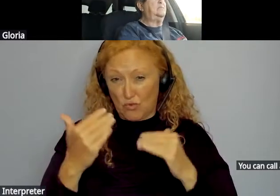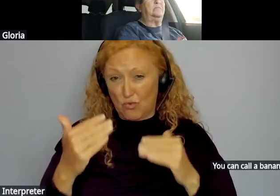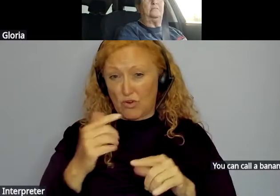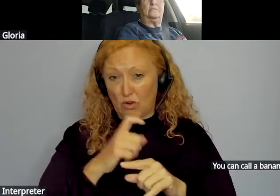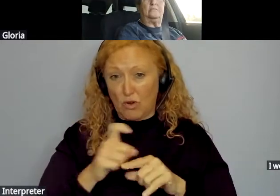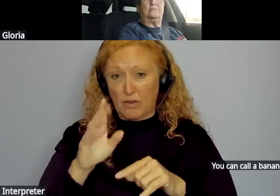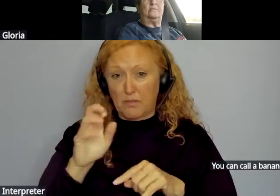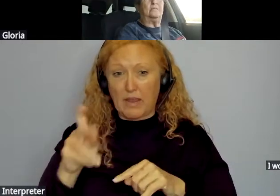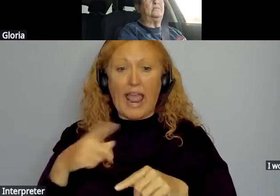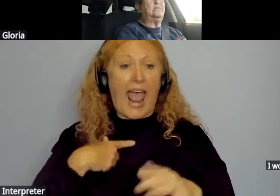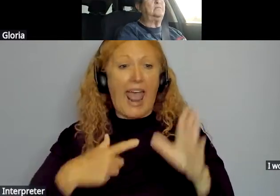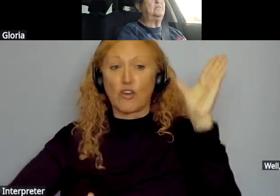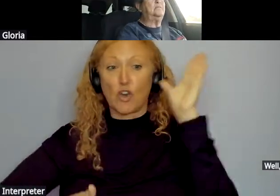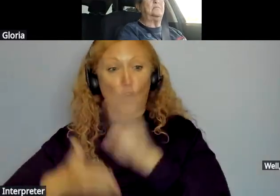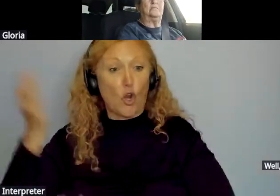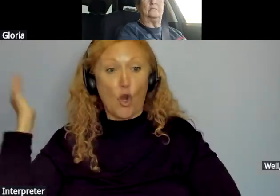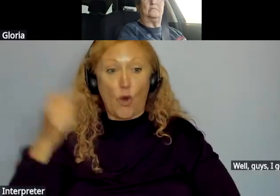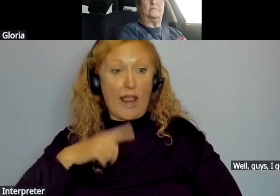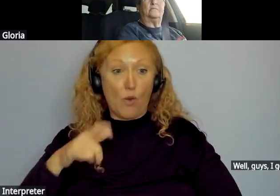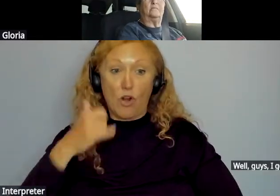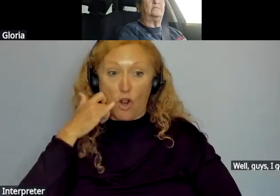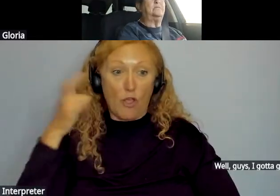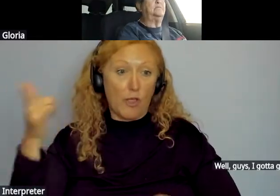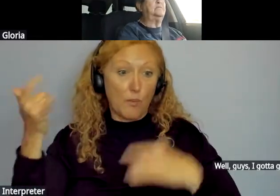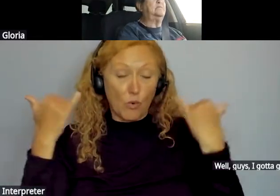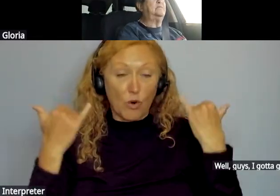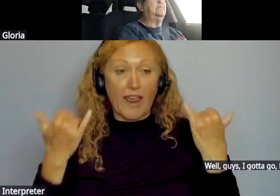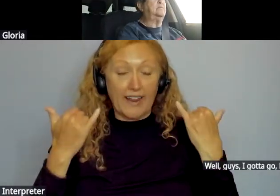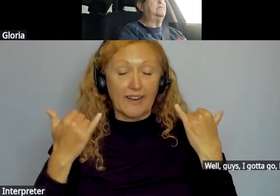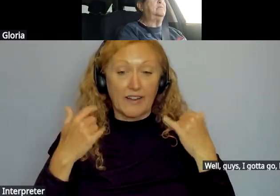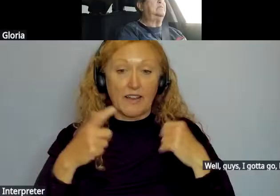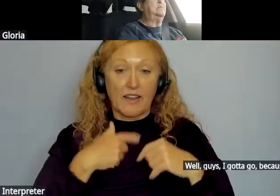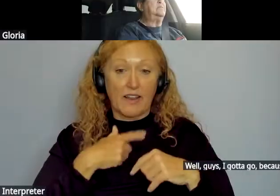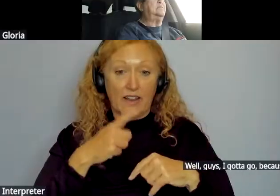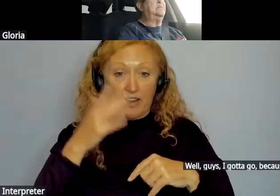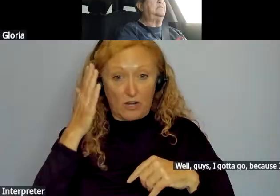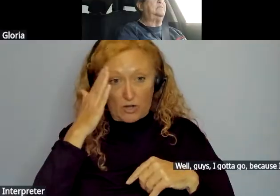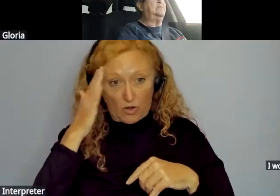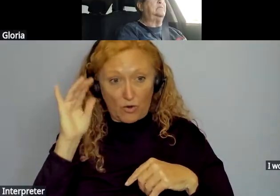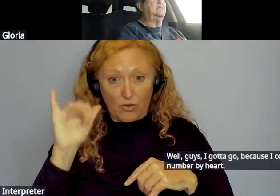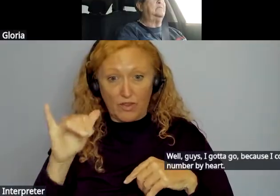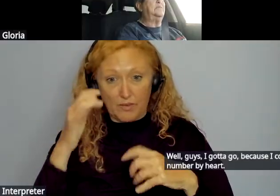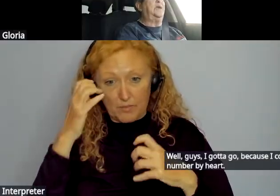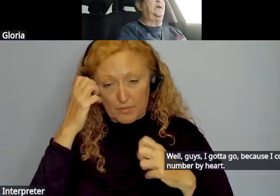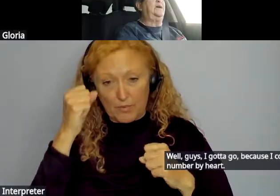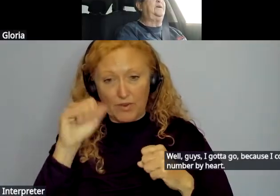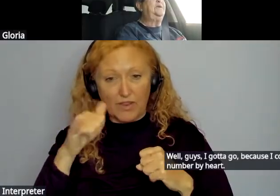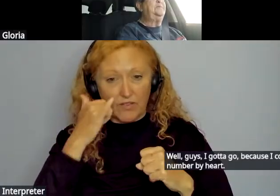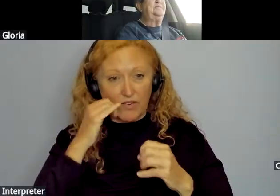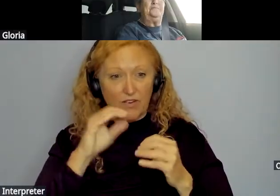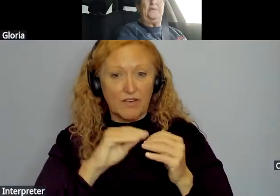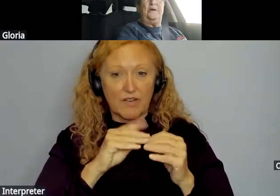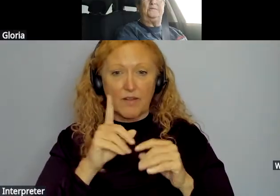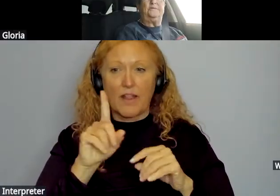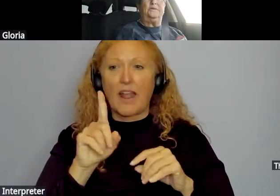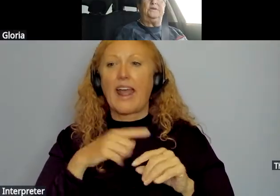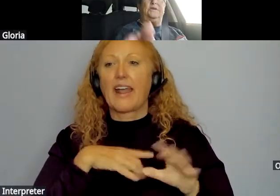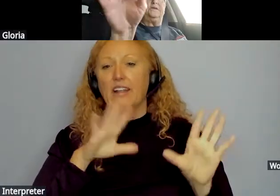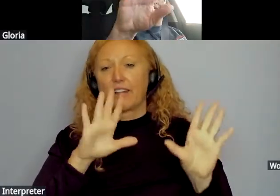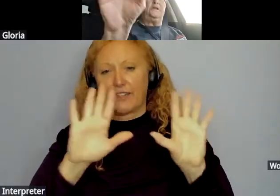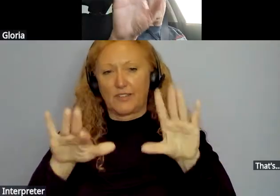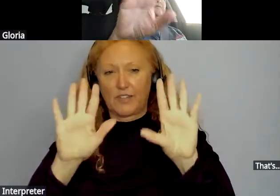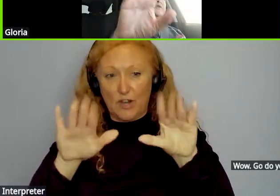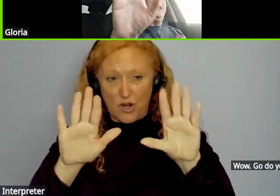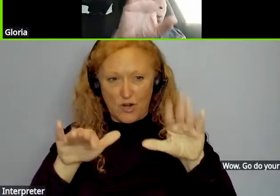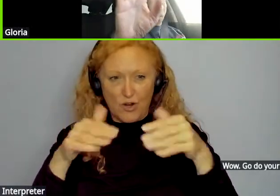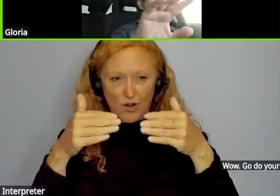Well, guys, I gotta go because I could call them. I know that number by heart. Wow. Okay. Go do That's your thing, my Mama Sadie.